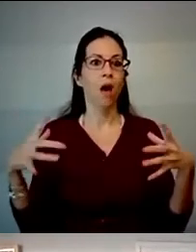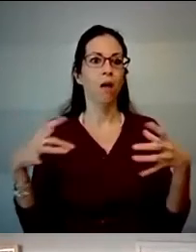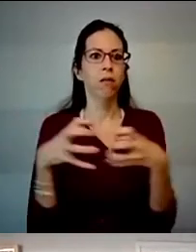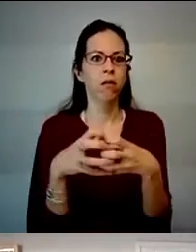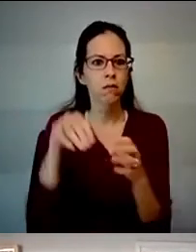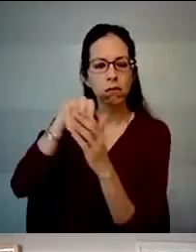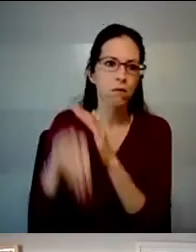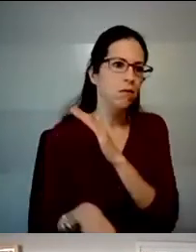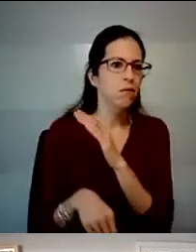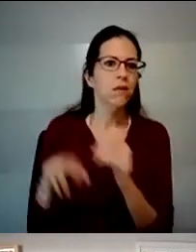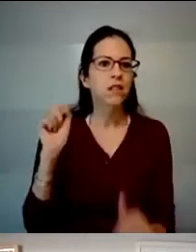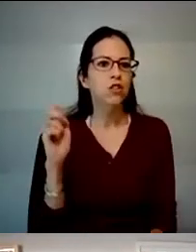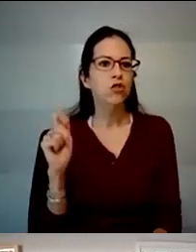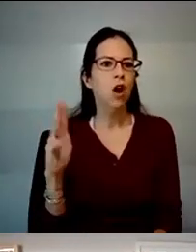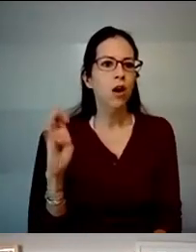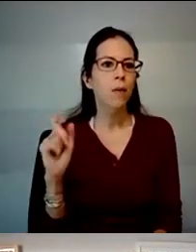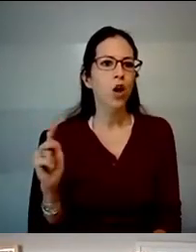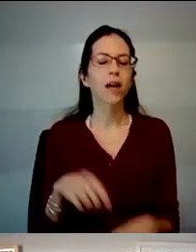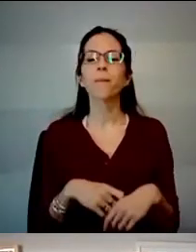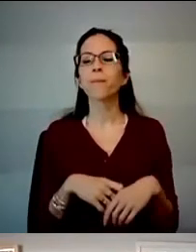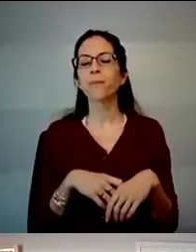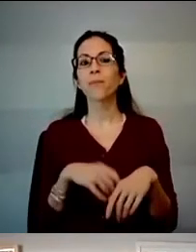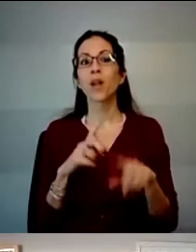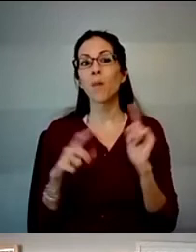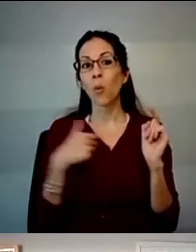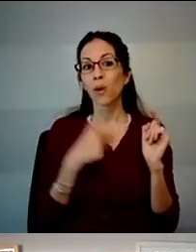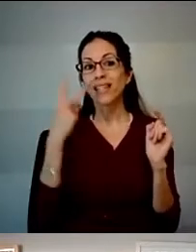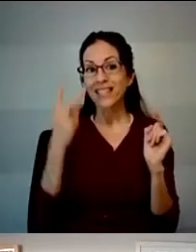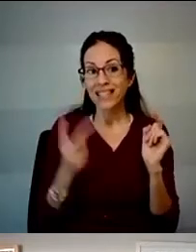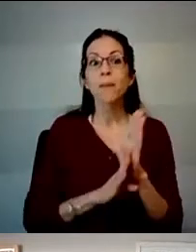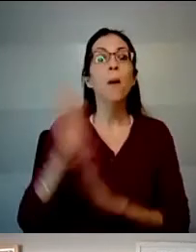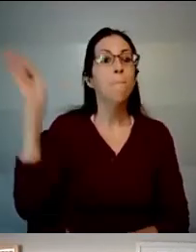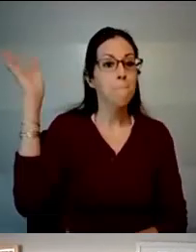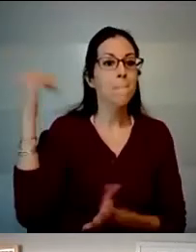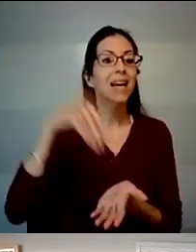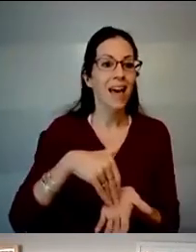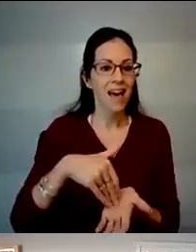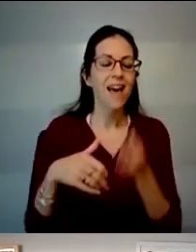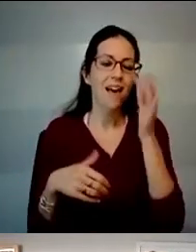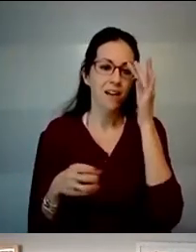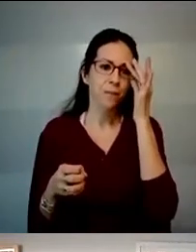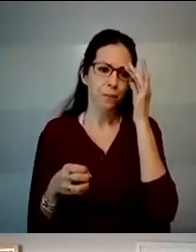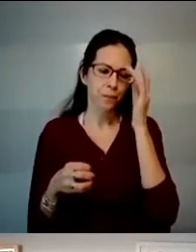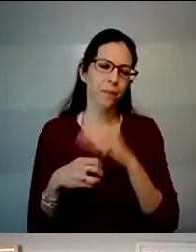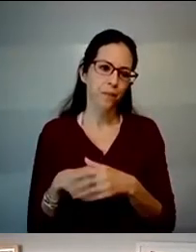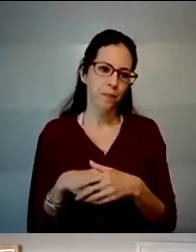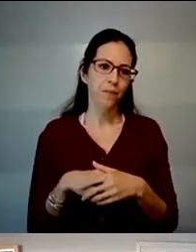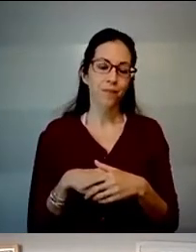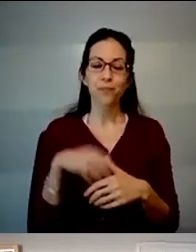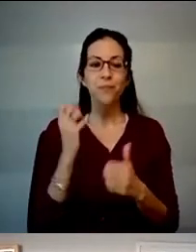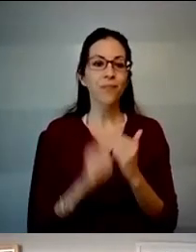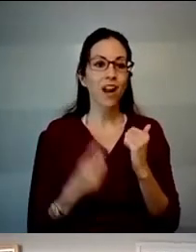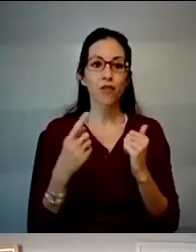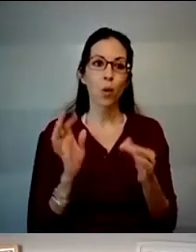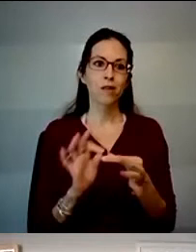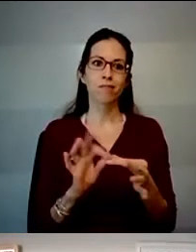stock market. But certainly with the rebound that we've seen, and you know, while we're you know, everyone talks about that the